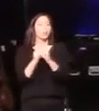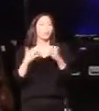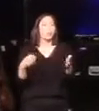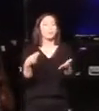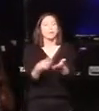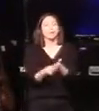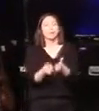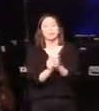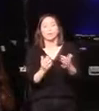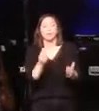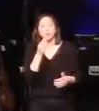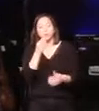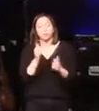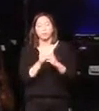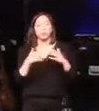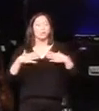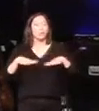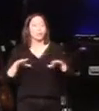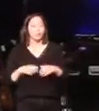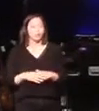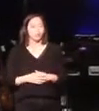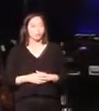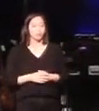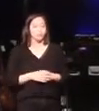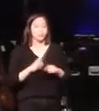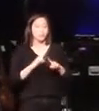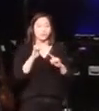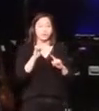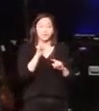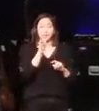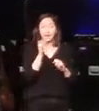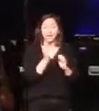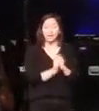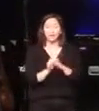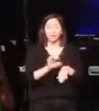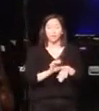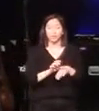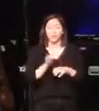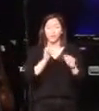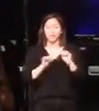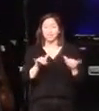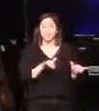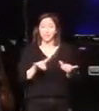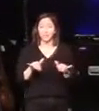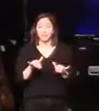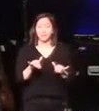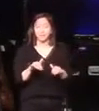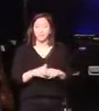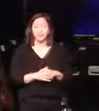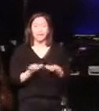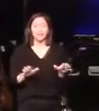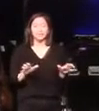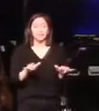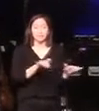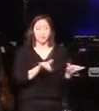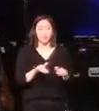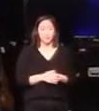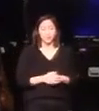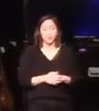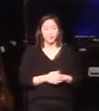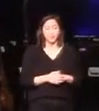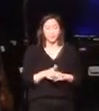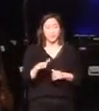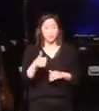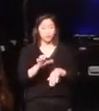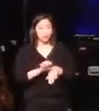true of every church. And the Philippians yourselves know that in the beginning of the gospel, when I left Macedonia, no church entered into partnership